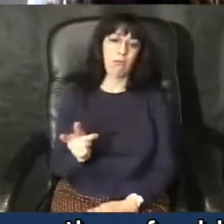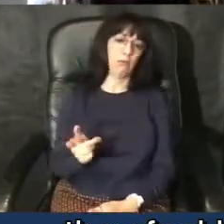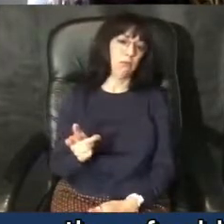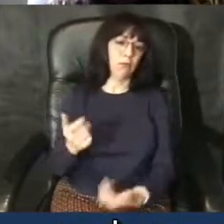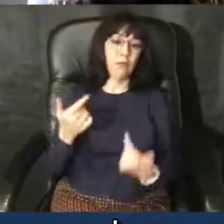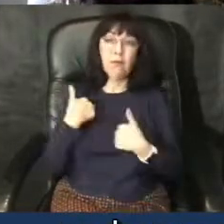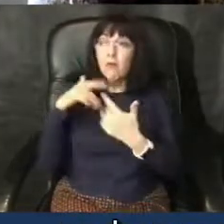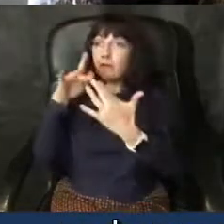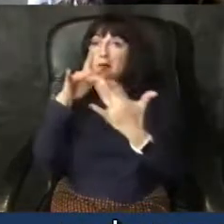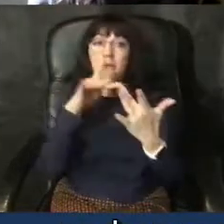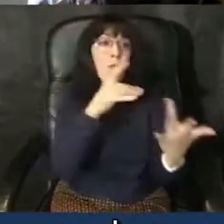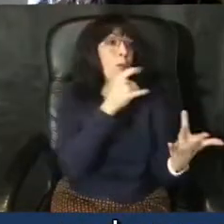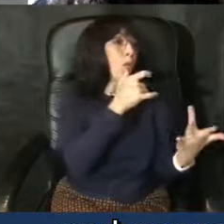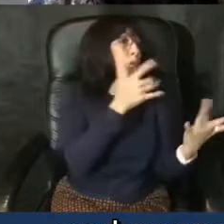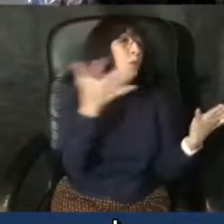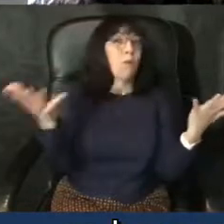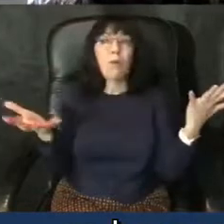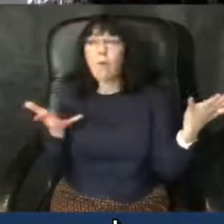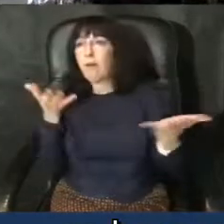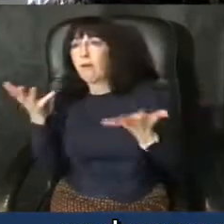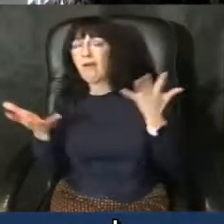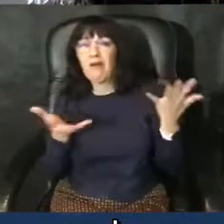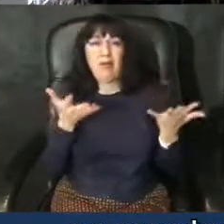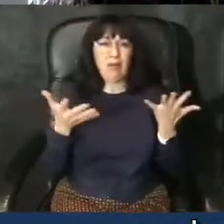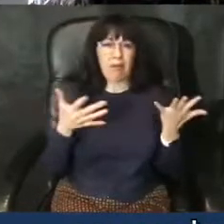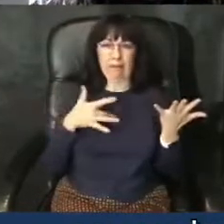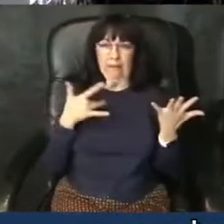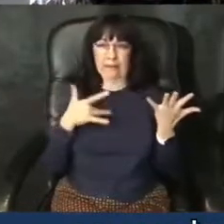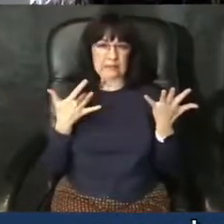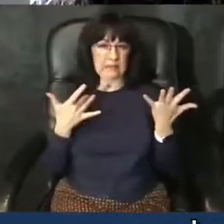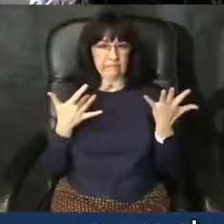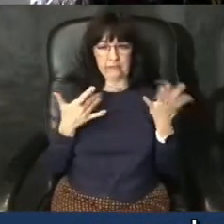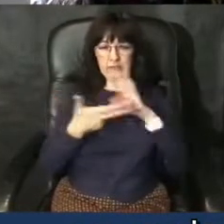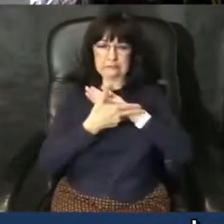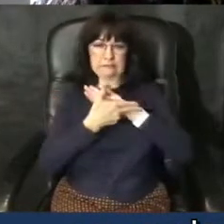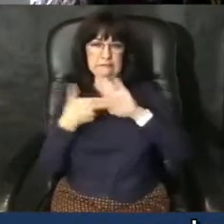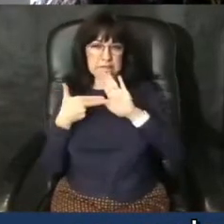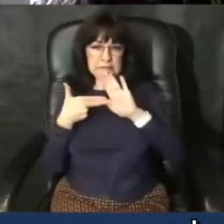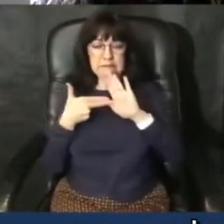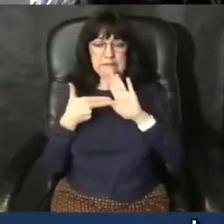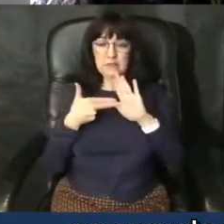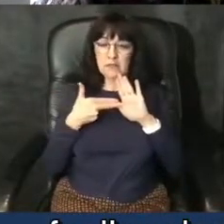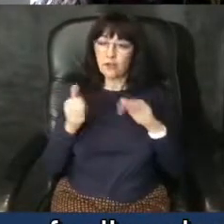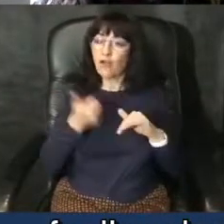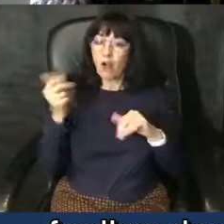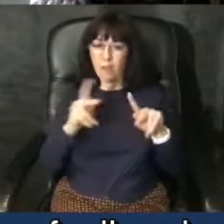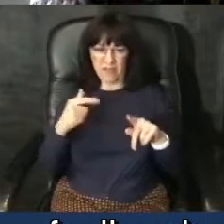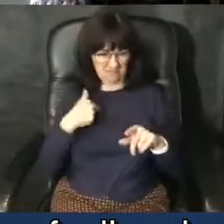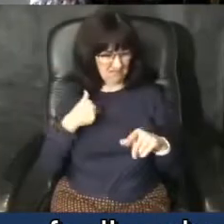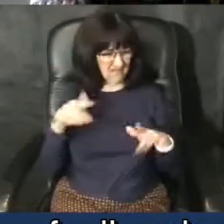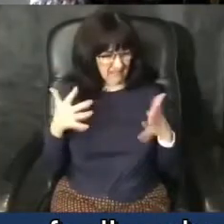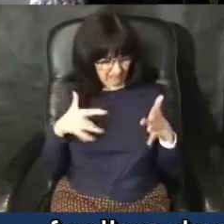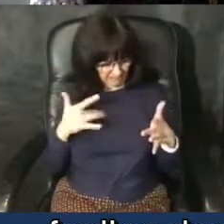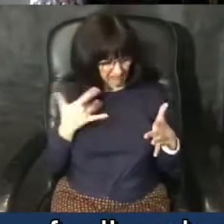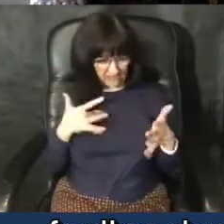talk to, and especially because of the stigma. So many people so worry, like, oh gosh, I'm feeling so anxious, or I'm feeling